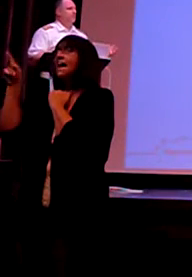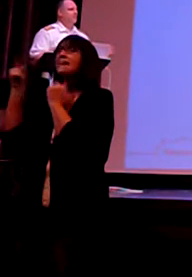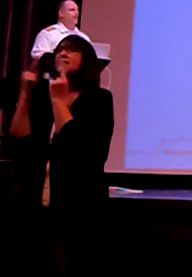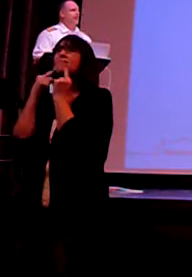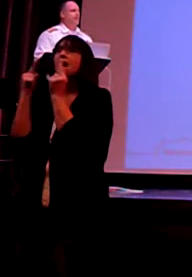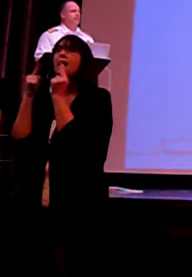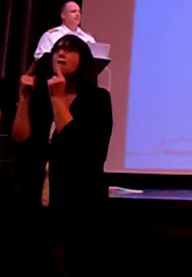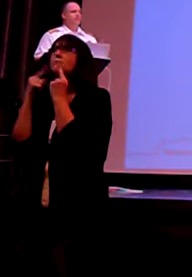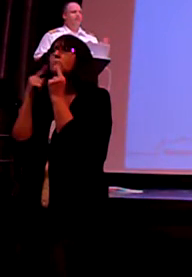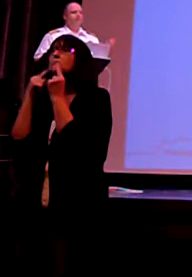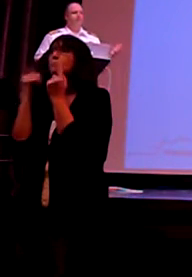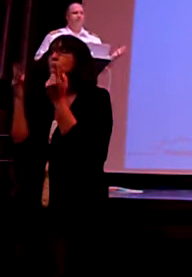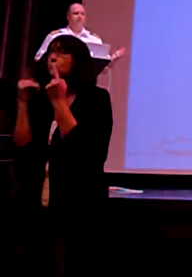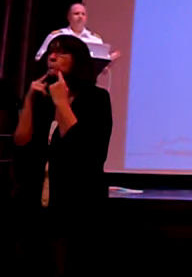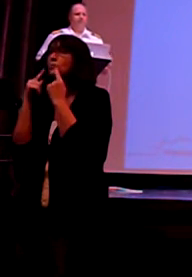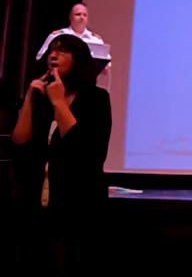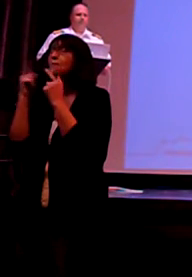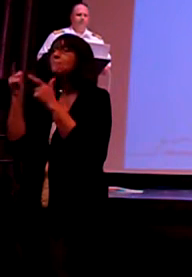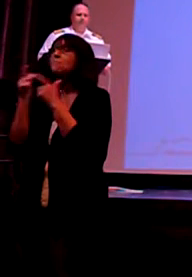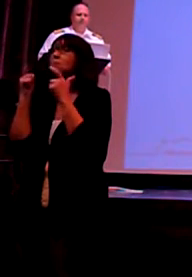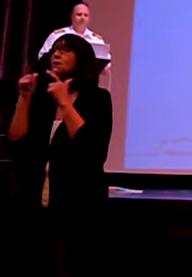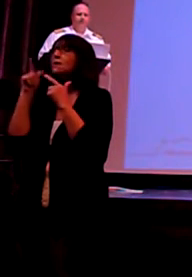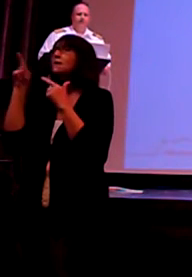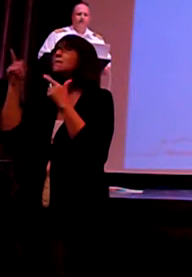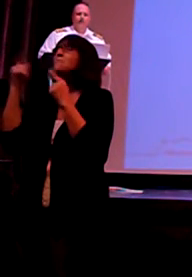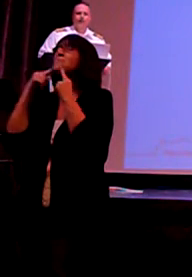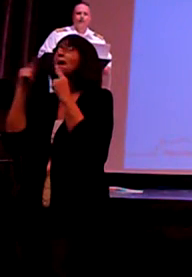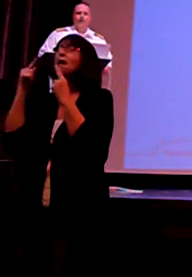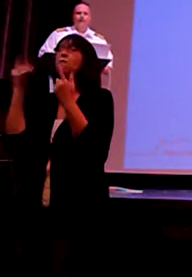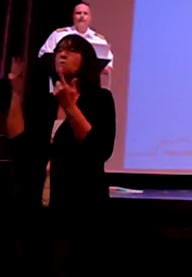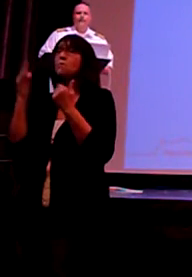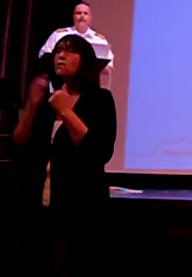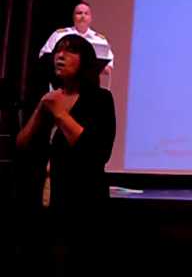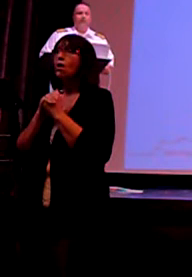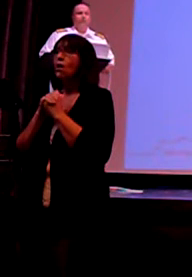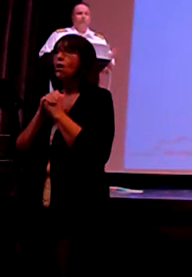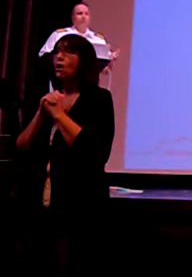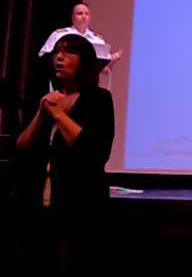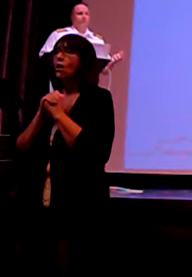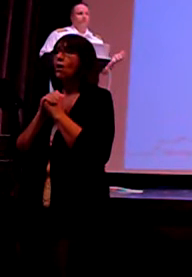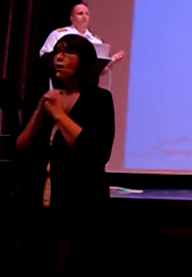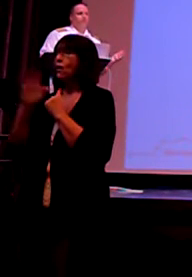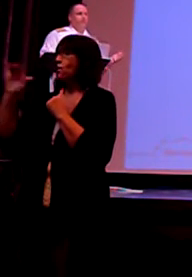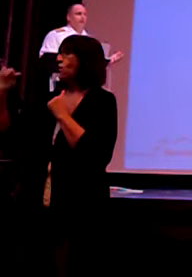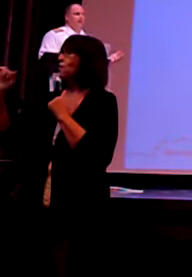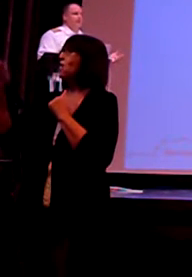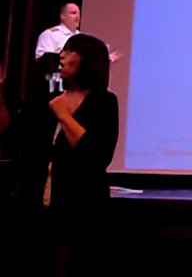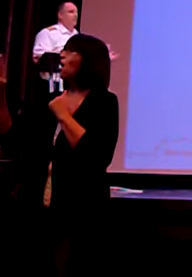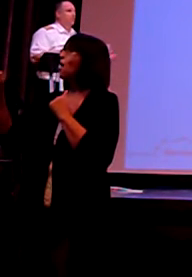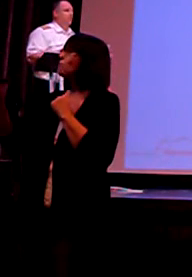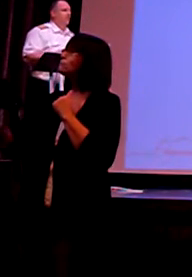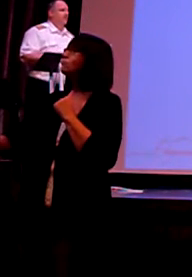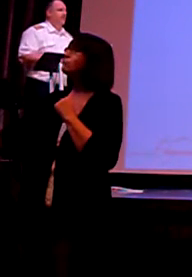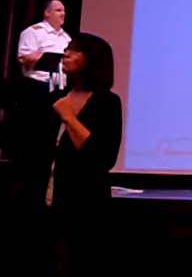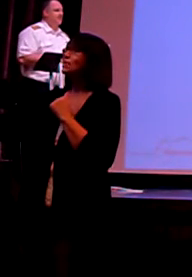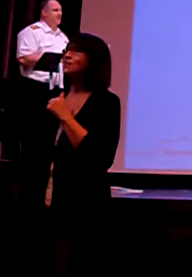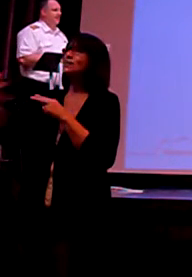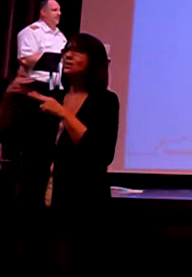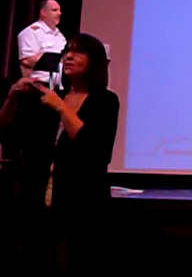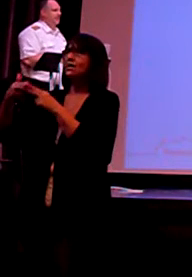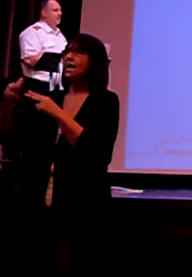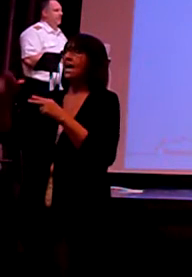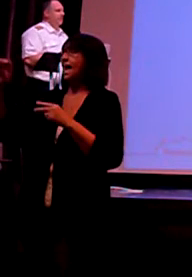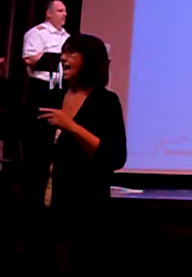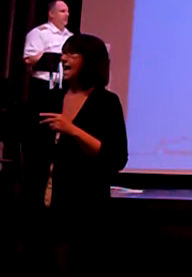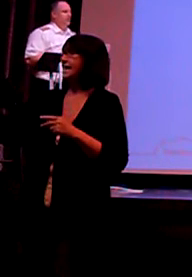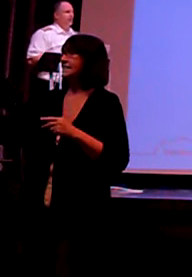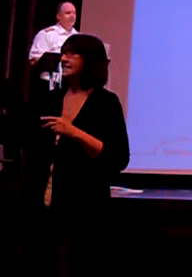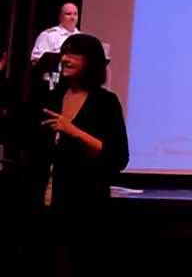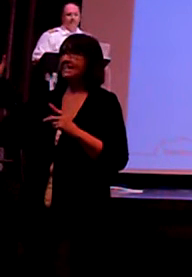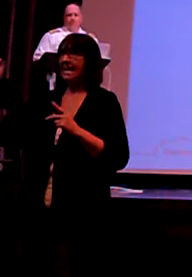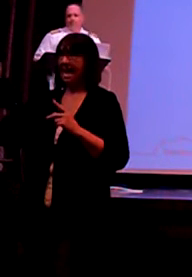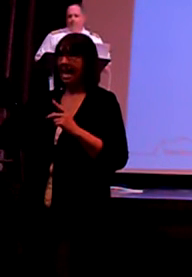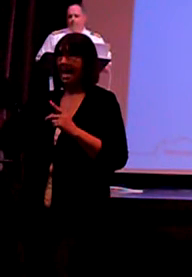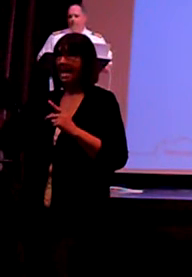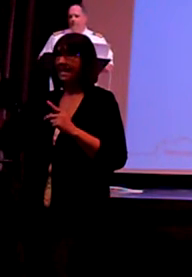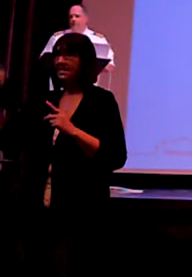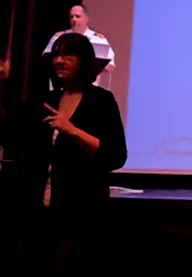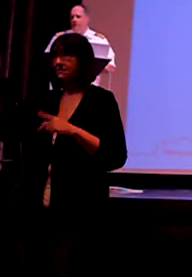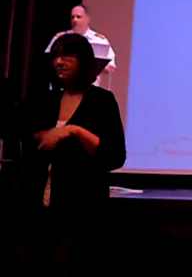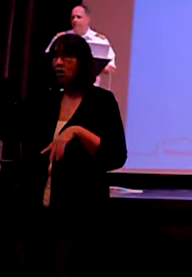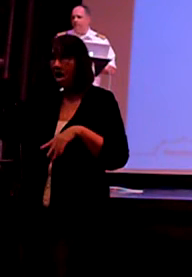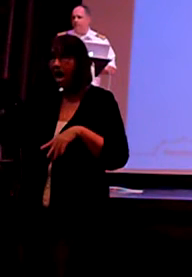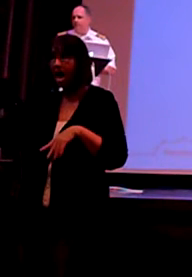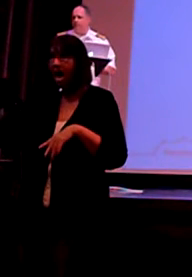for, and the biggest one is probably the yard. It is now called STX